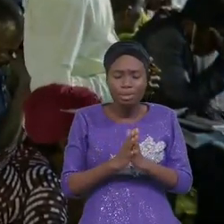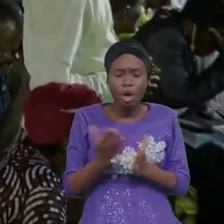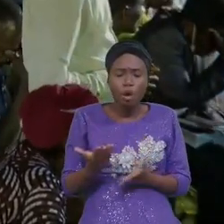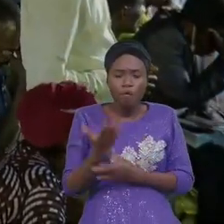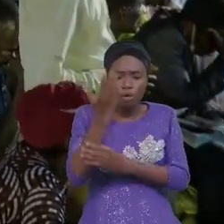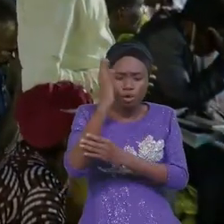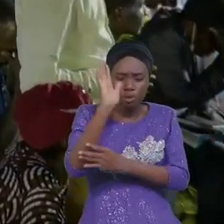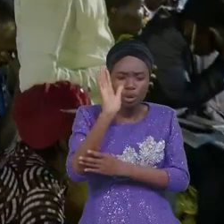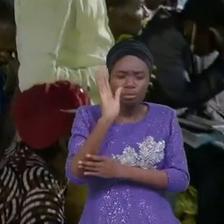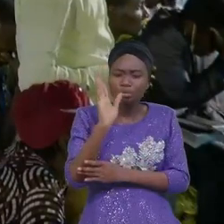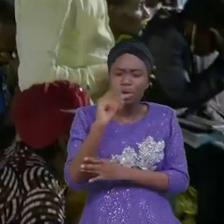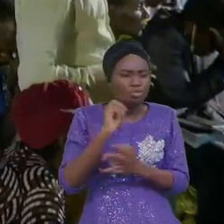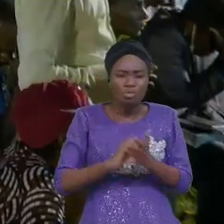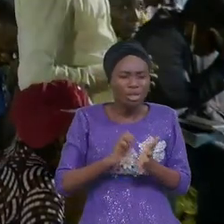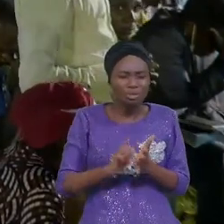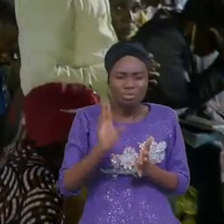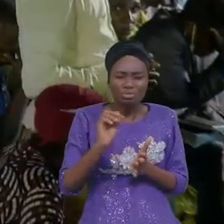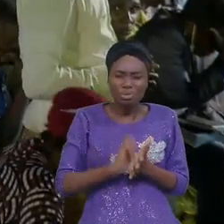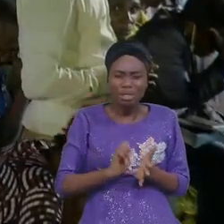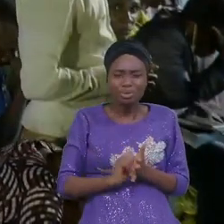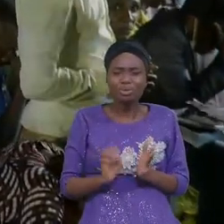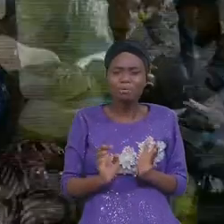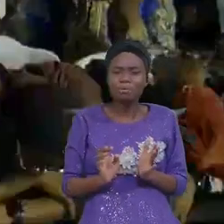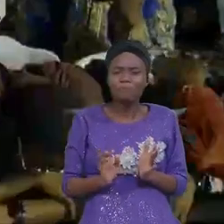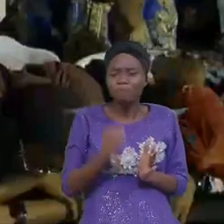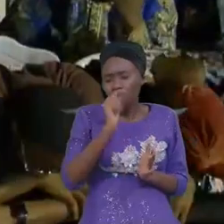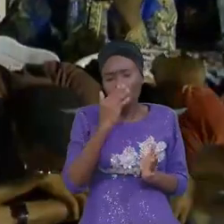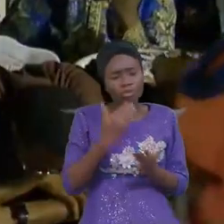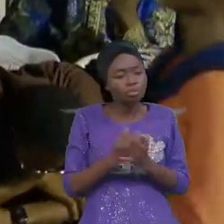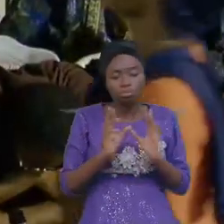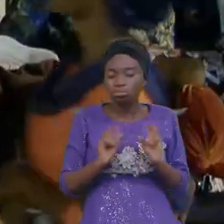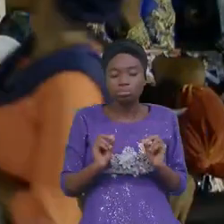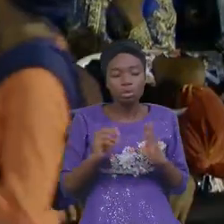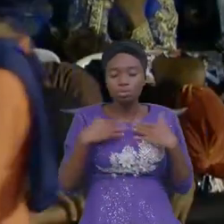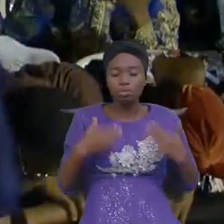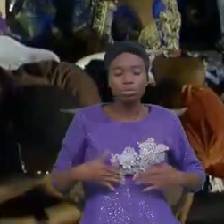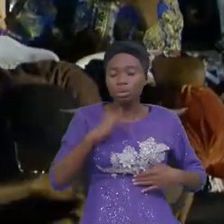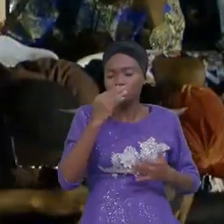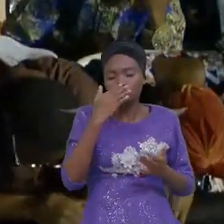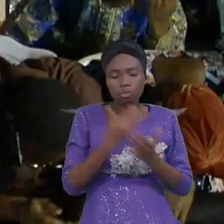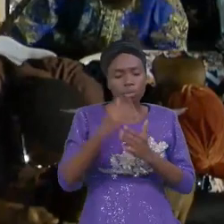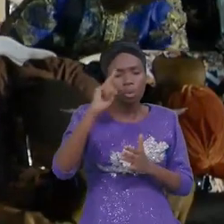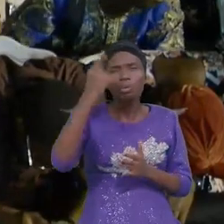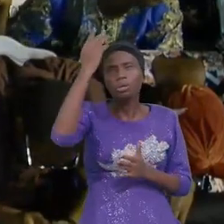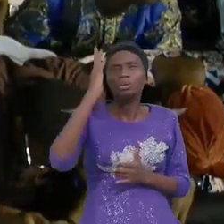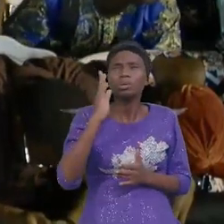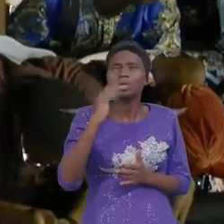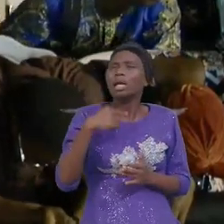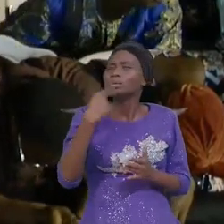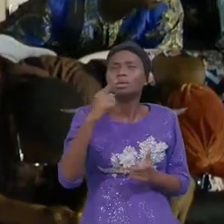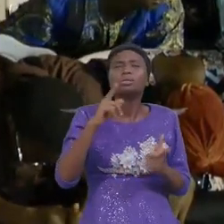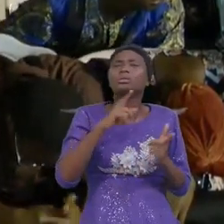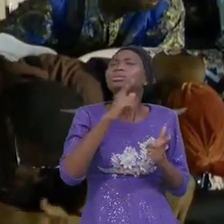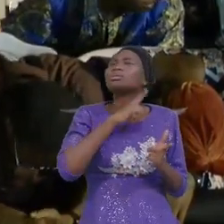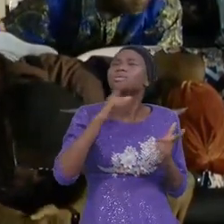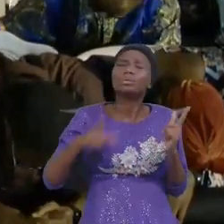no excuse, no excuse. I'm good? No, nobody is good, only God. Tell the Lord as you are